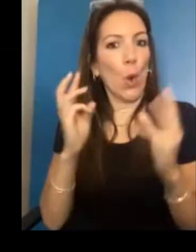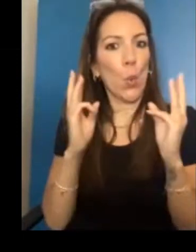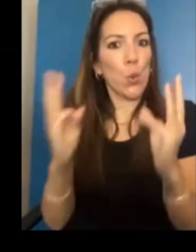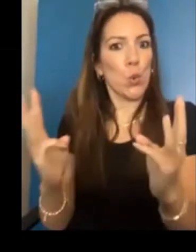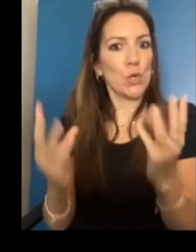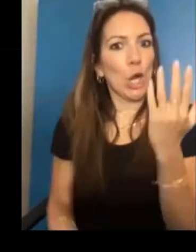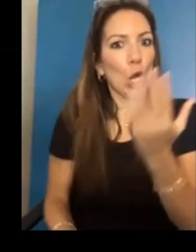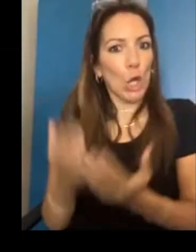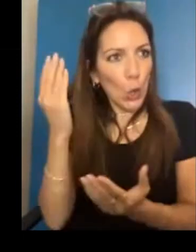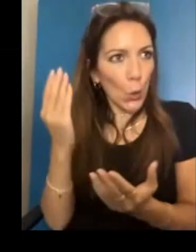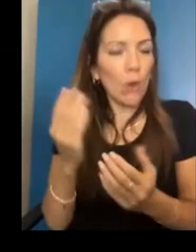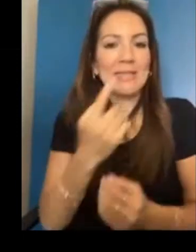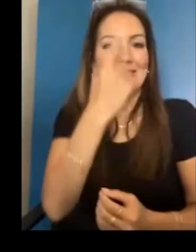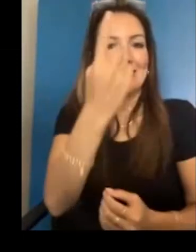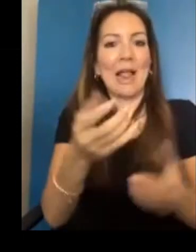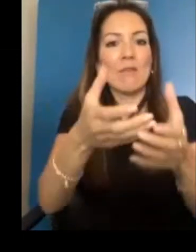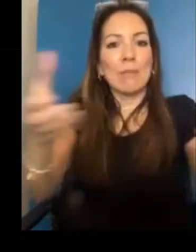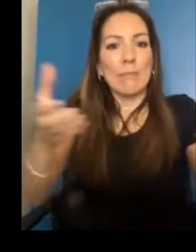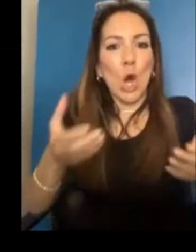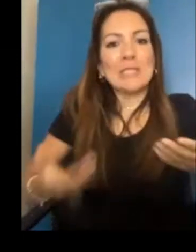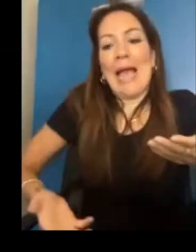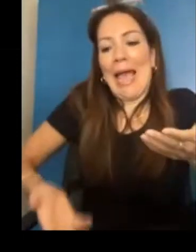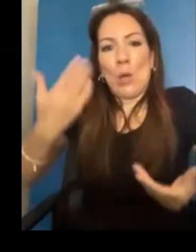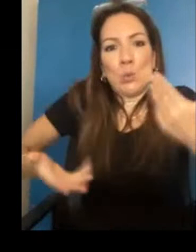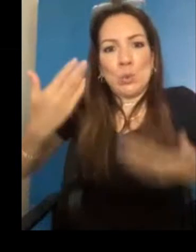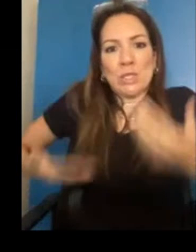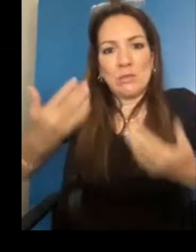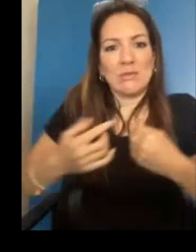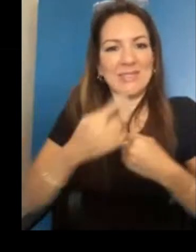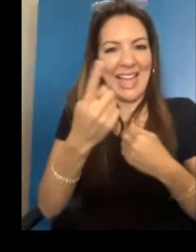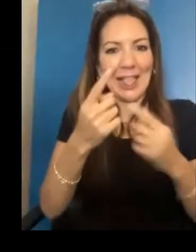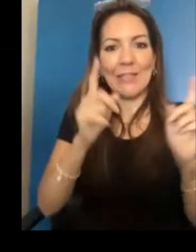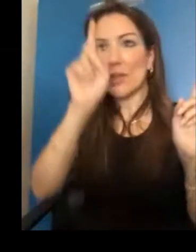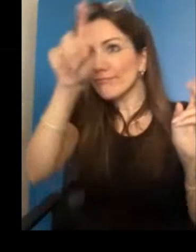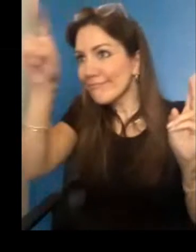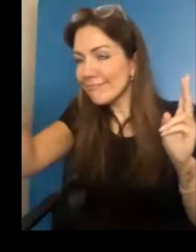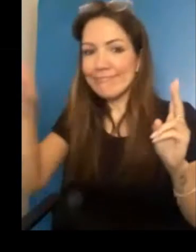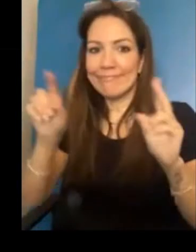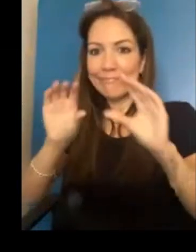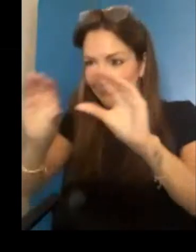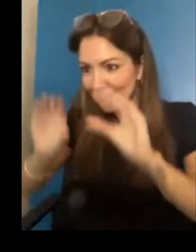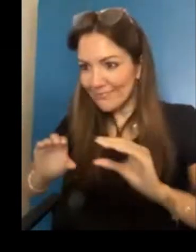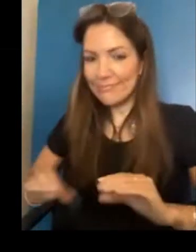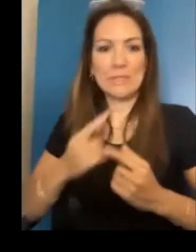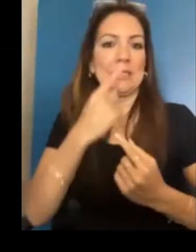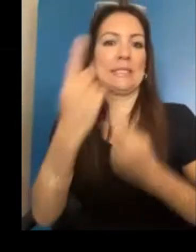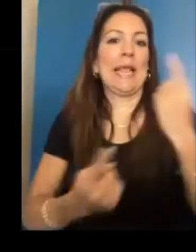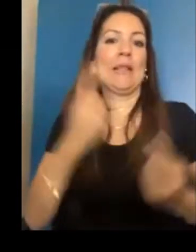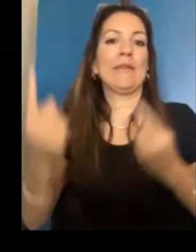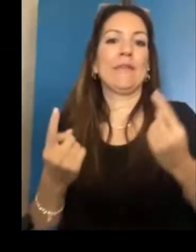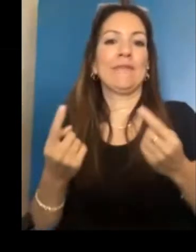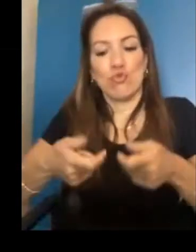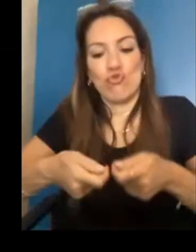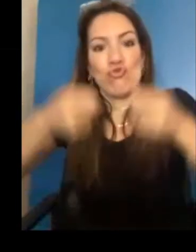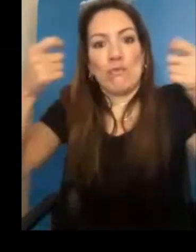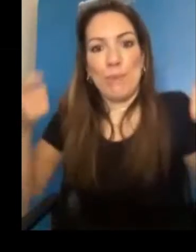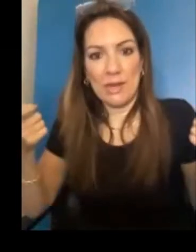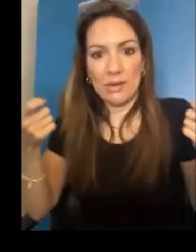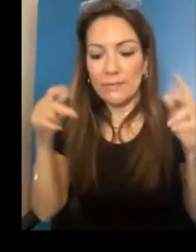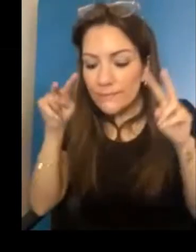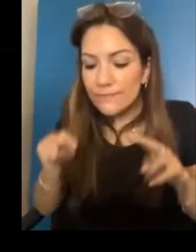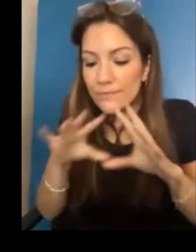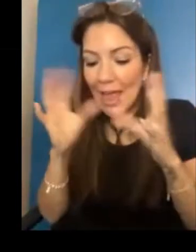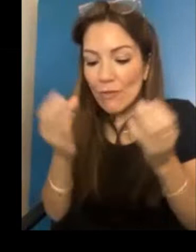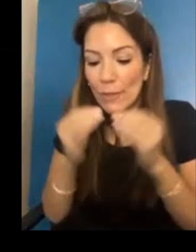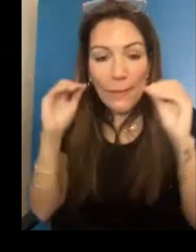unpack all their own belongings in their new rooms. So they will be able to open the boxes themselves and make sure that everything is